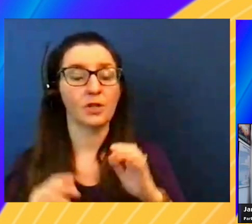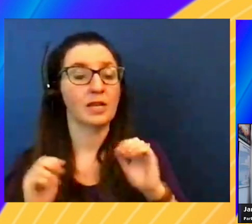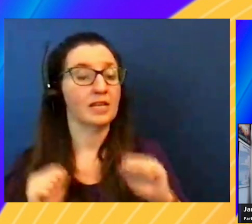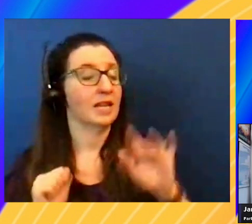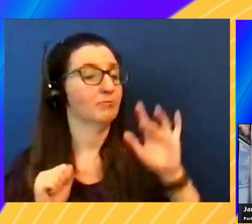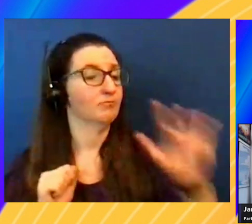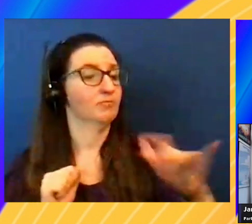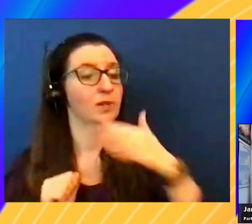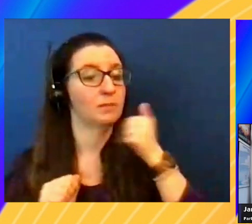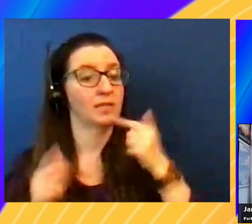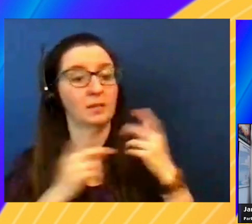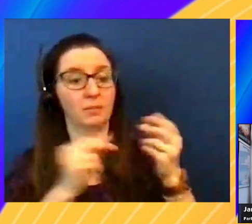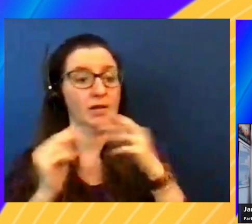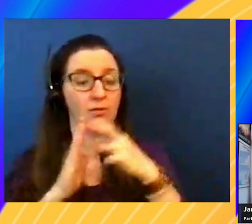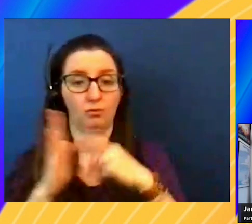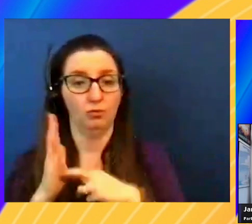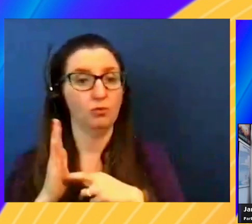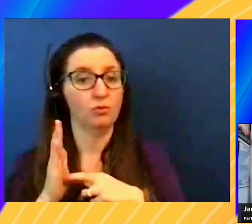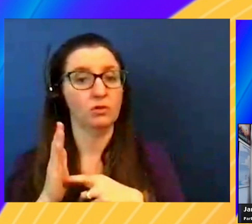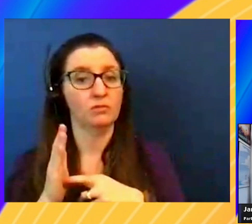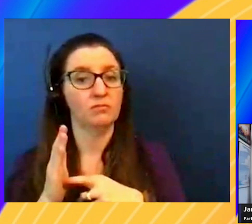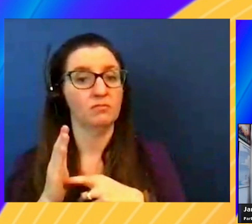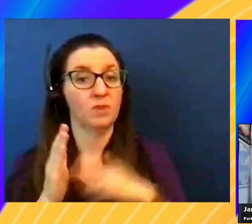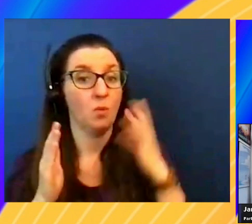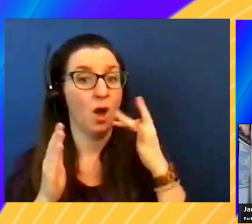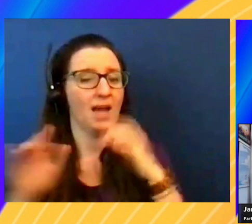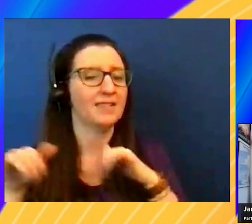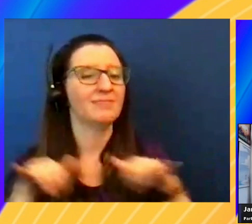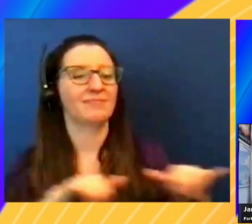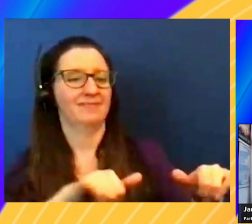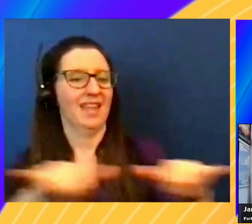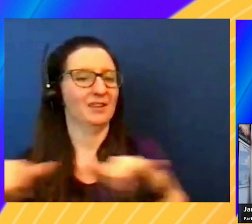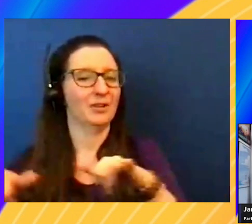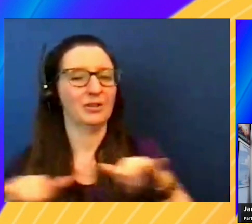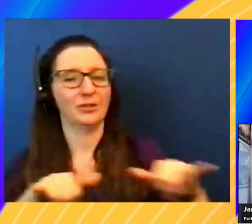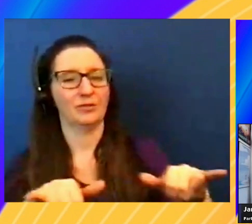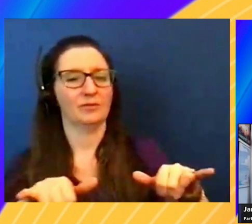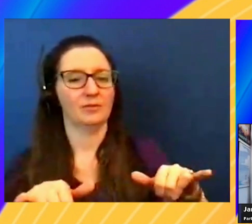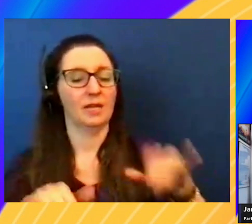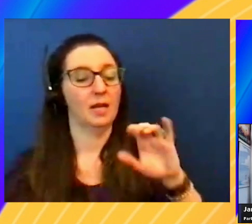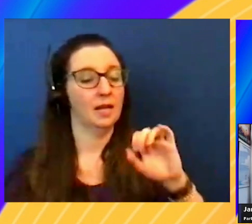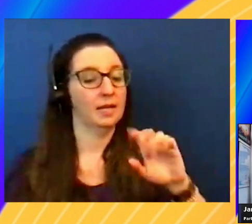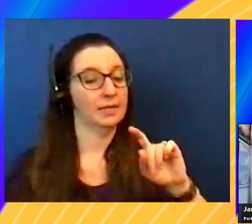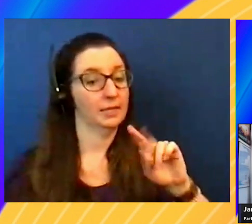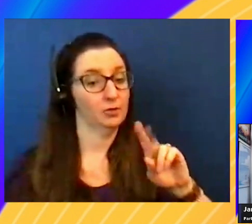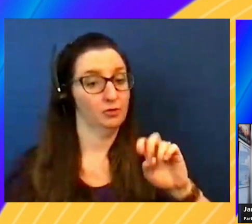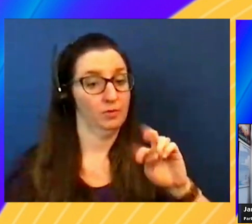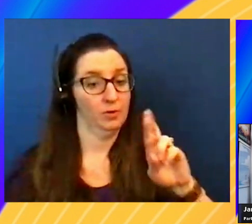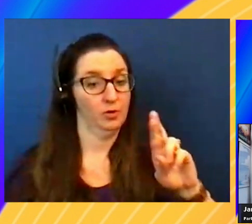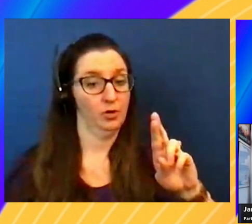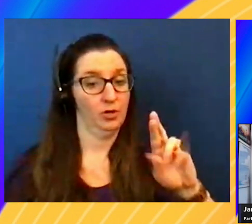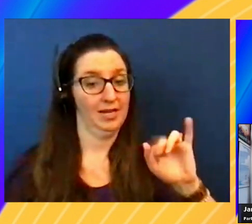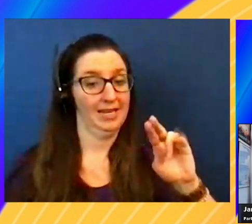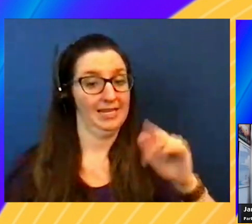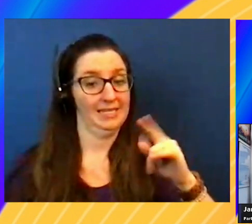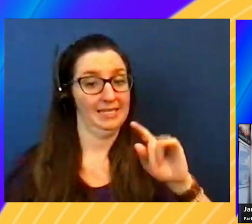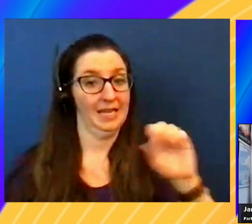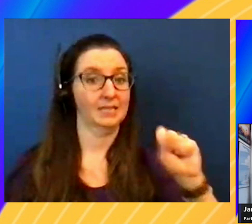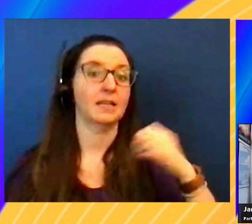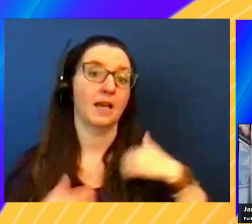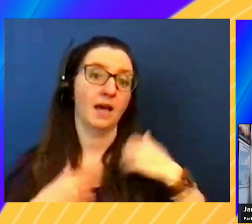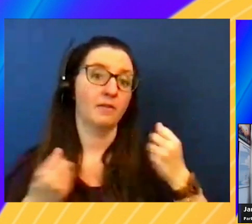rules because it's the standard. So Contributor Insights has a lot of these, and you'll see that a lot of them